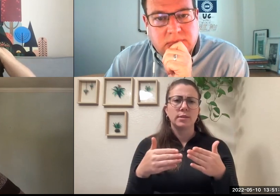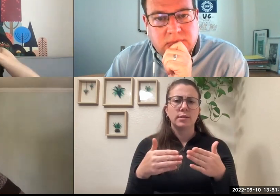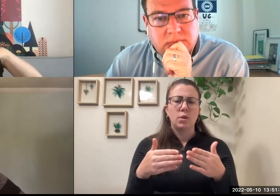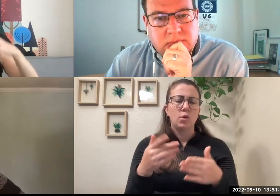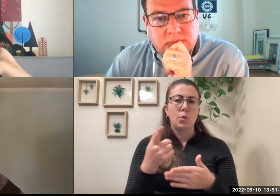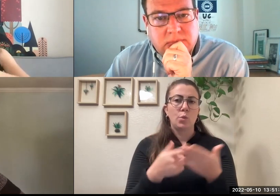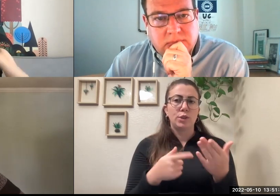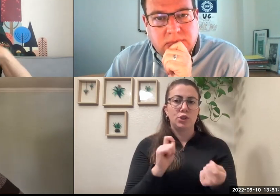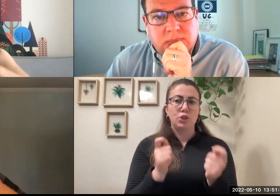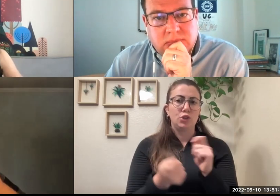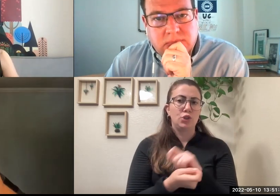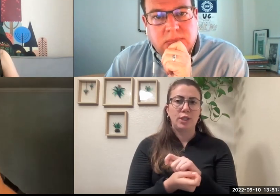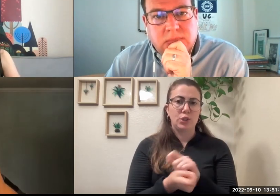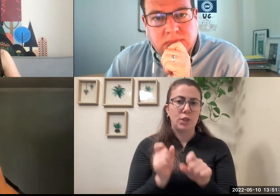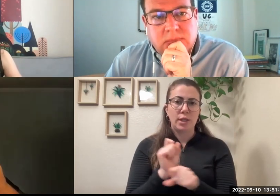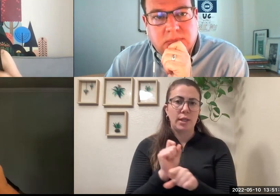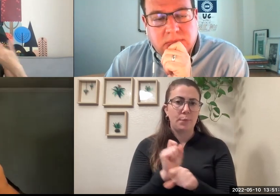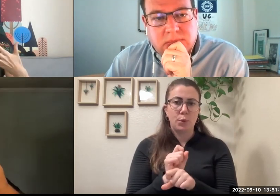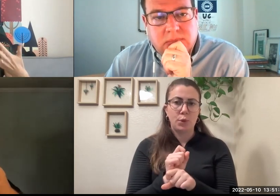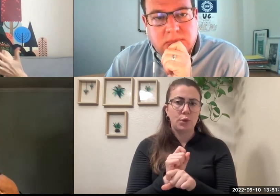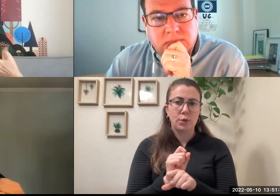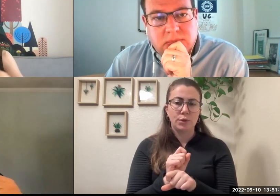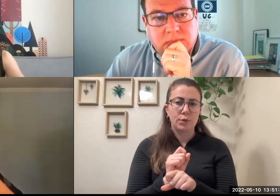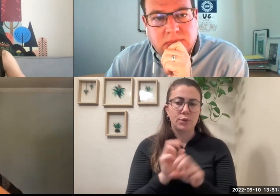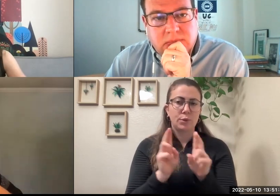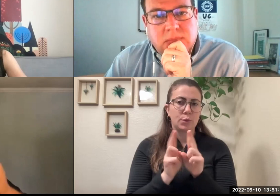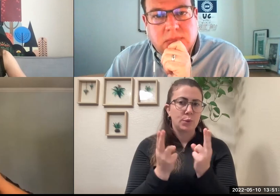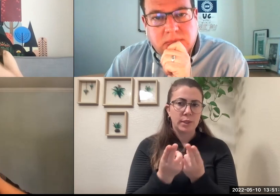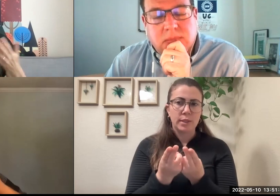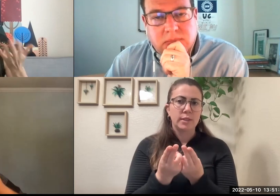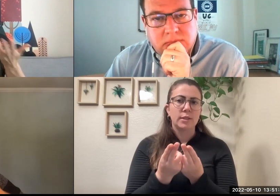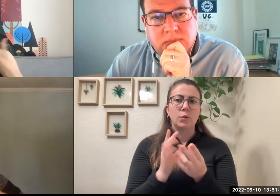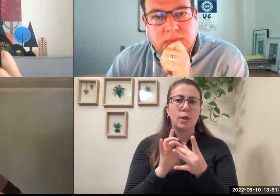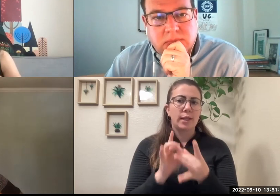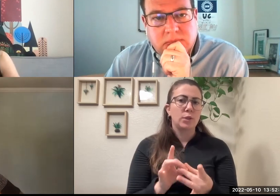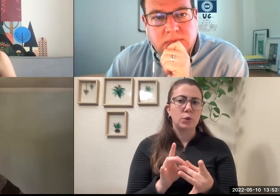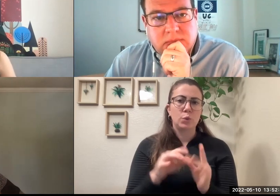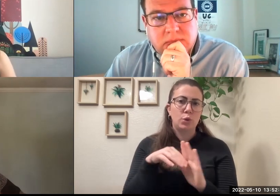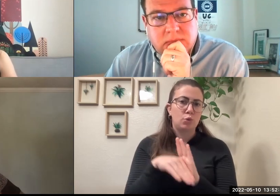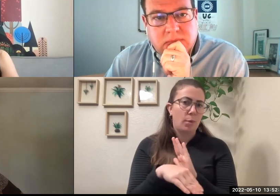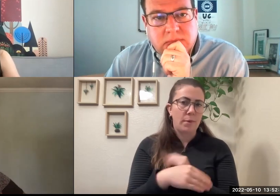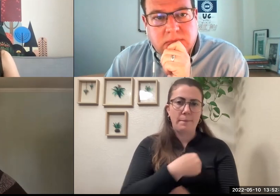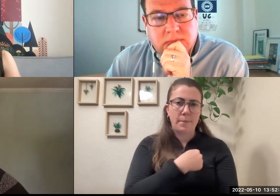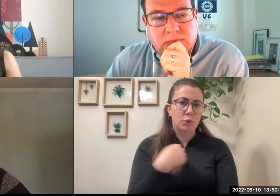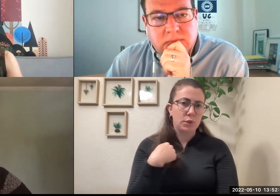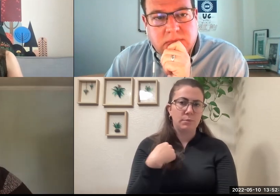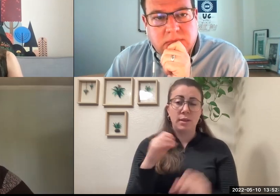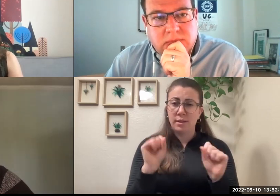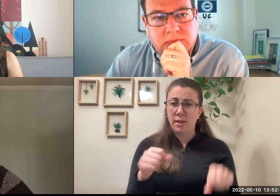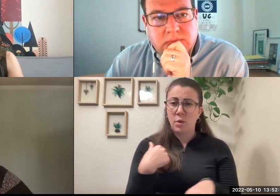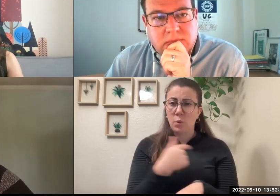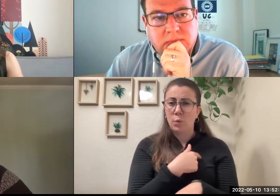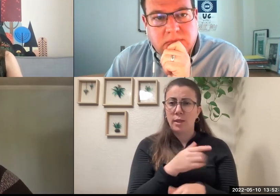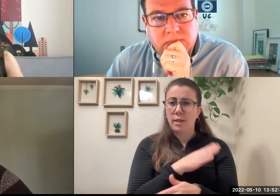the last, like, why there's a decline in the last 50 years. And this question is really about the drop of membership. And it asks, can we conclude the drop in